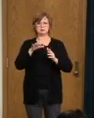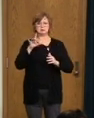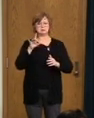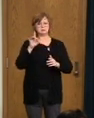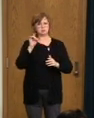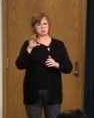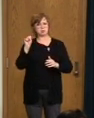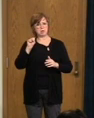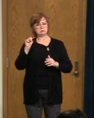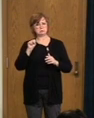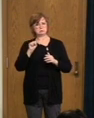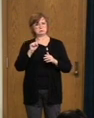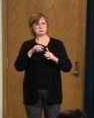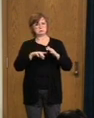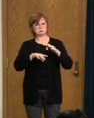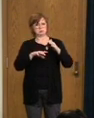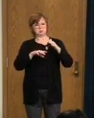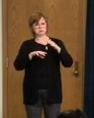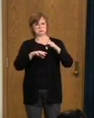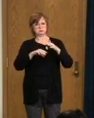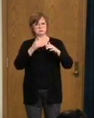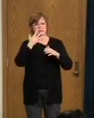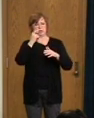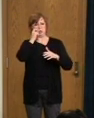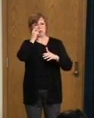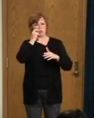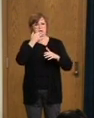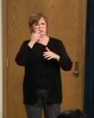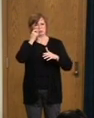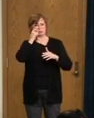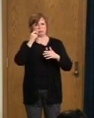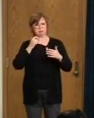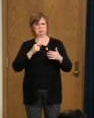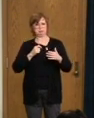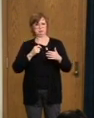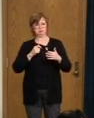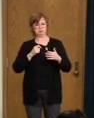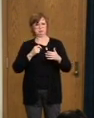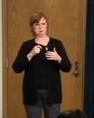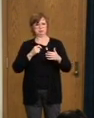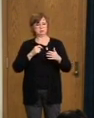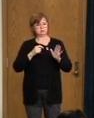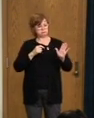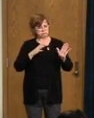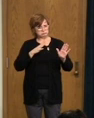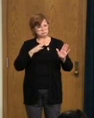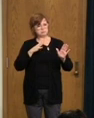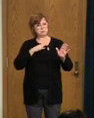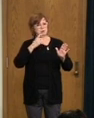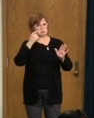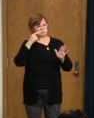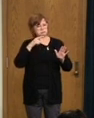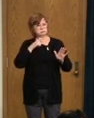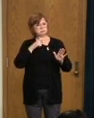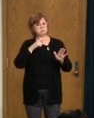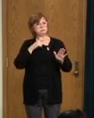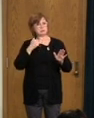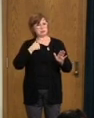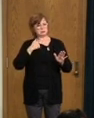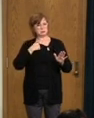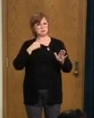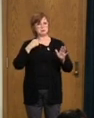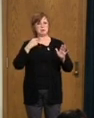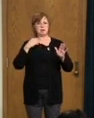as that should be allowed due to the fact that we have freedom of speech in this country. Now,